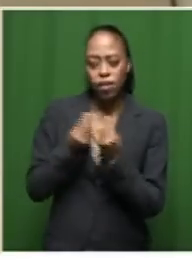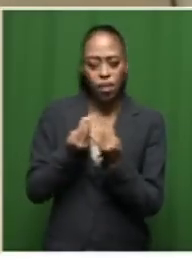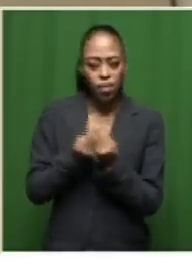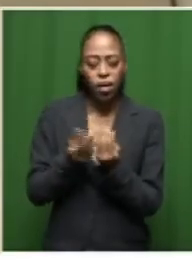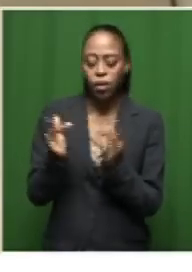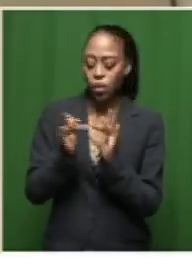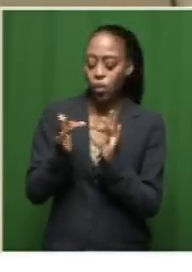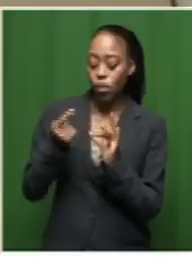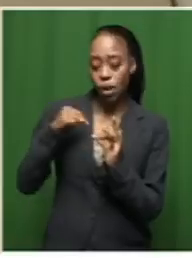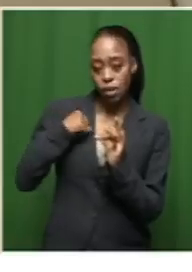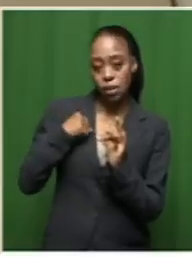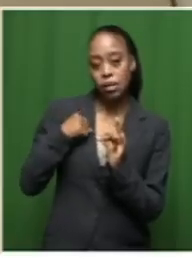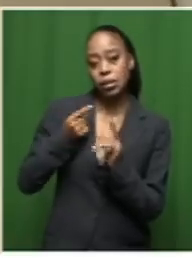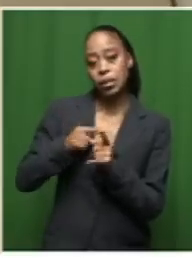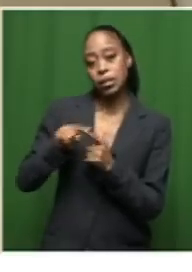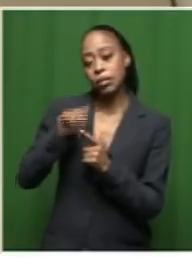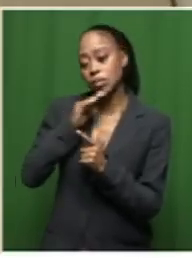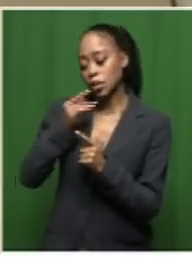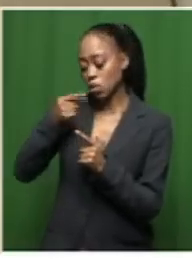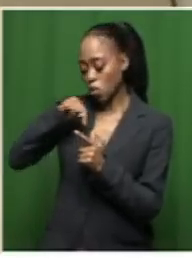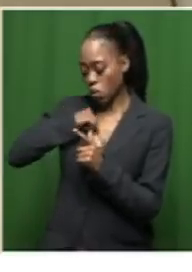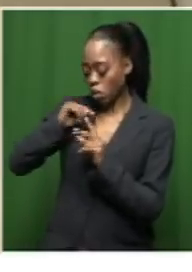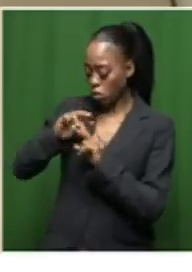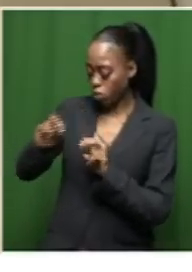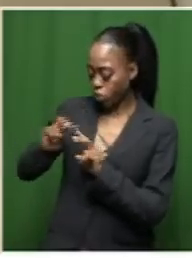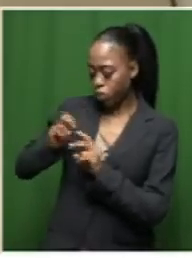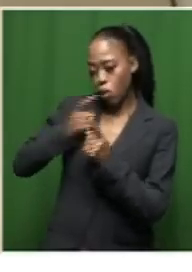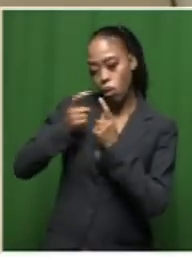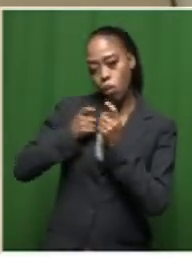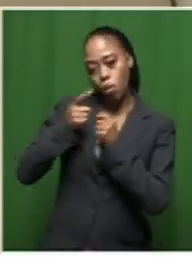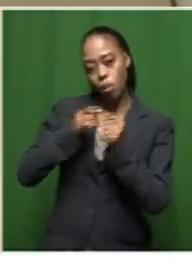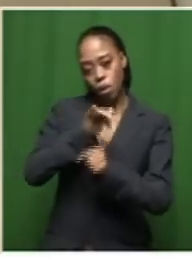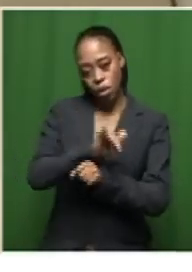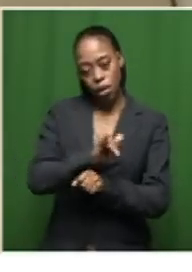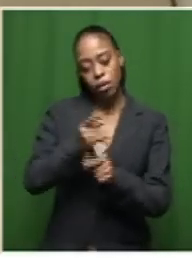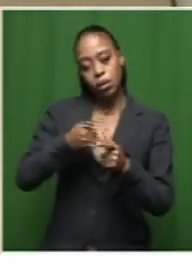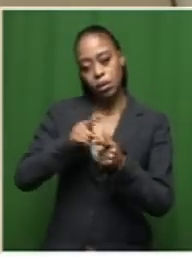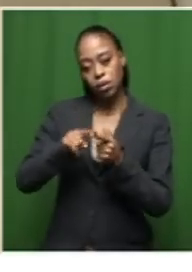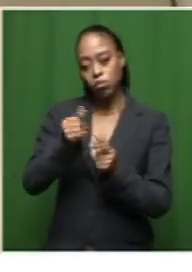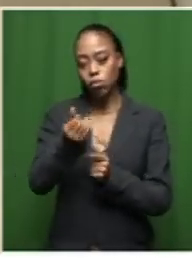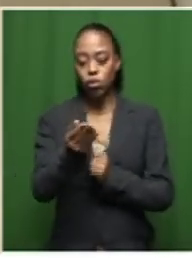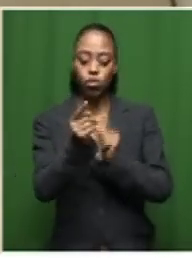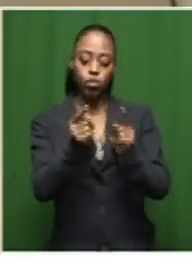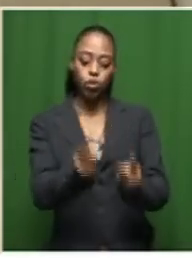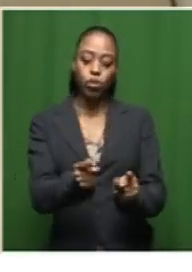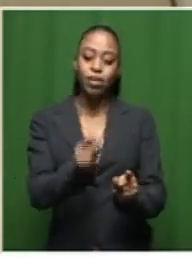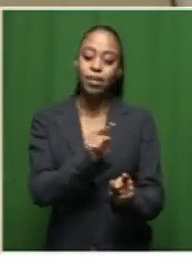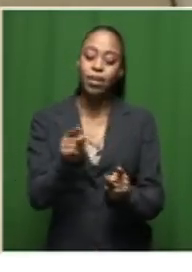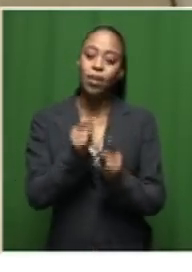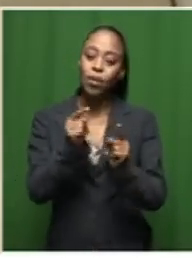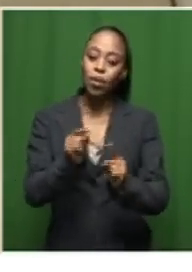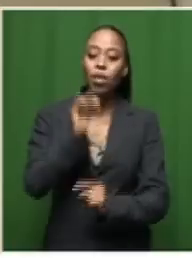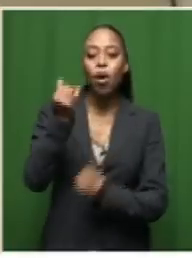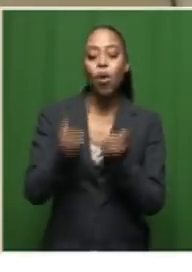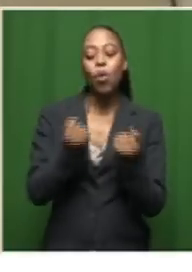then contact us and then we will investigate the complaint on your behalf and issue an order that is akin to a